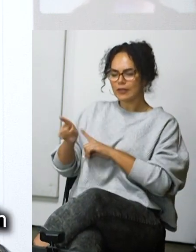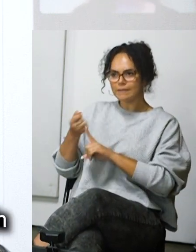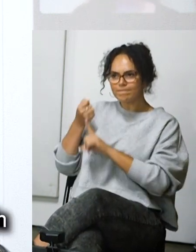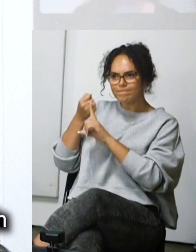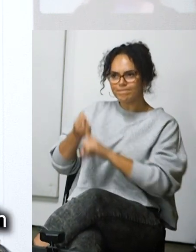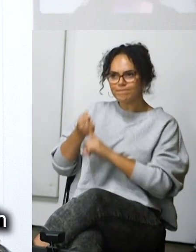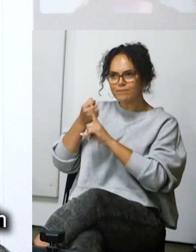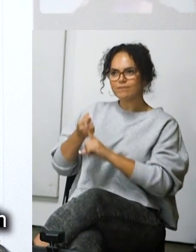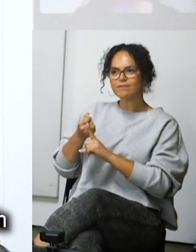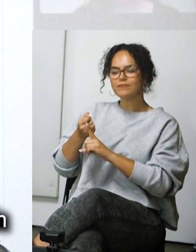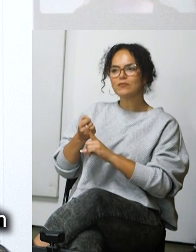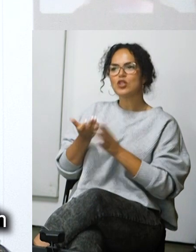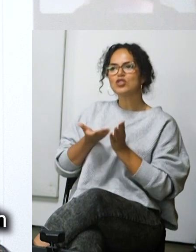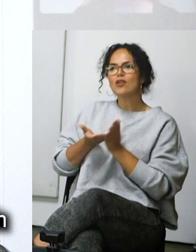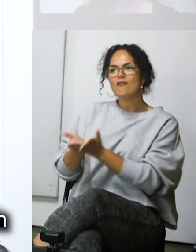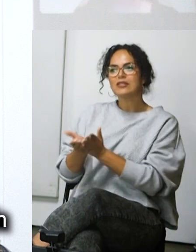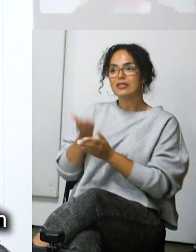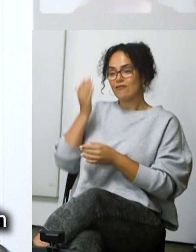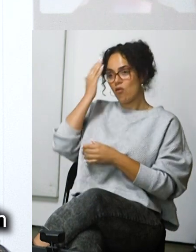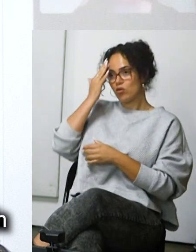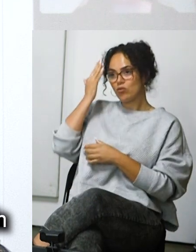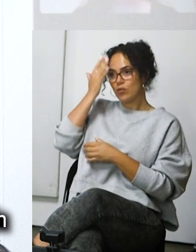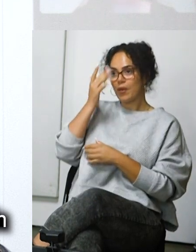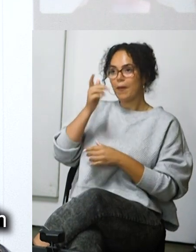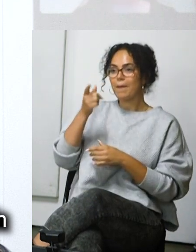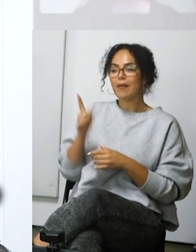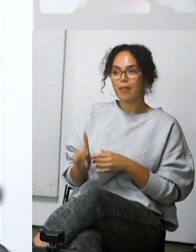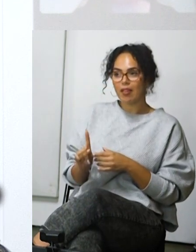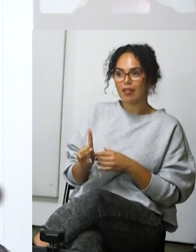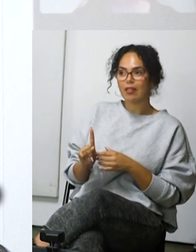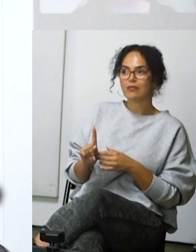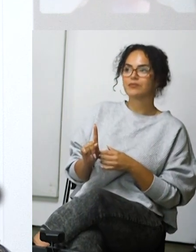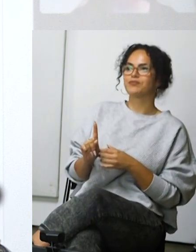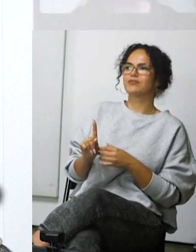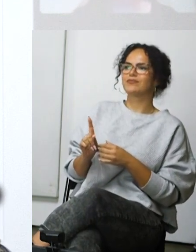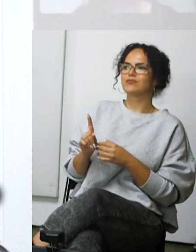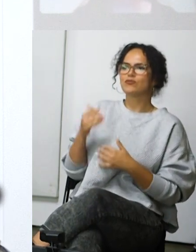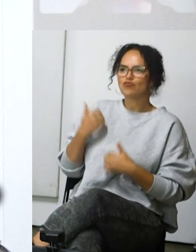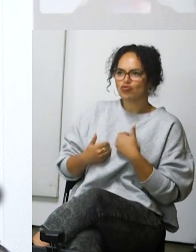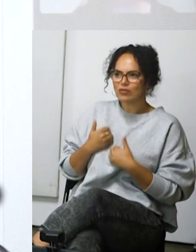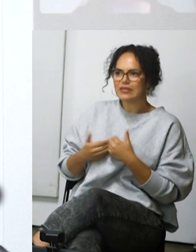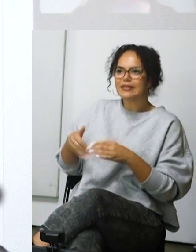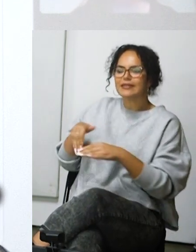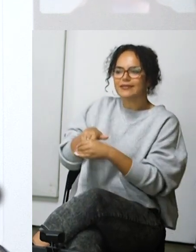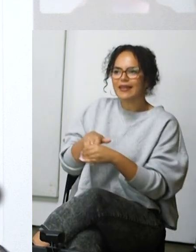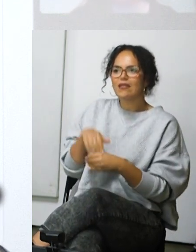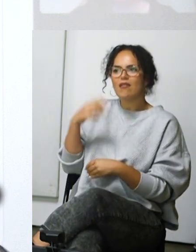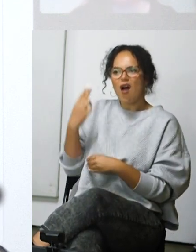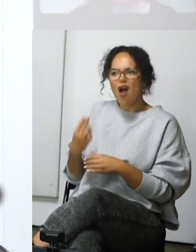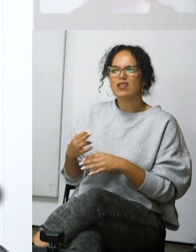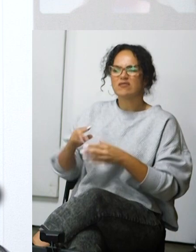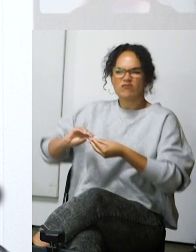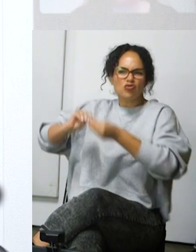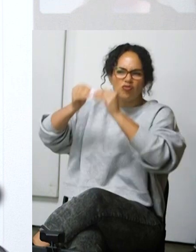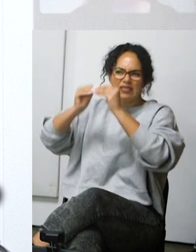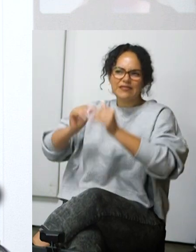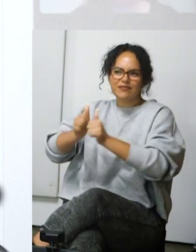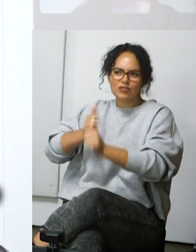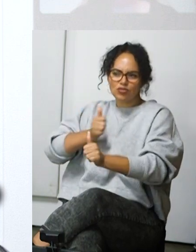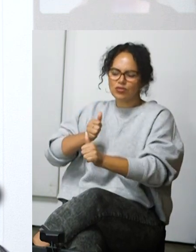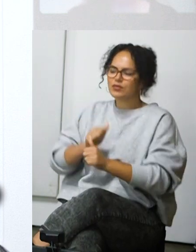for neurodivergent people working or trying to work in the arts and the creative industries.